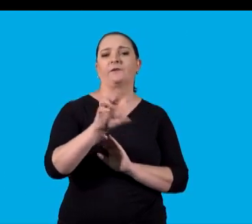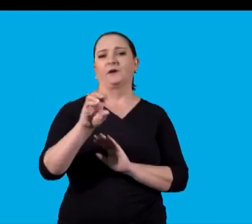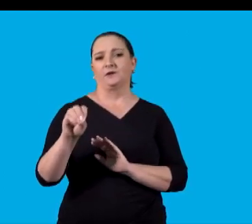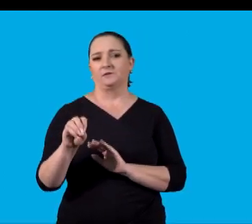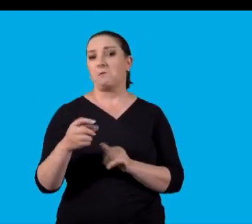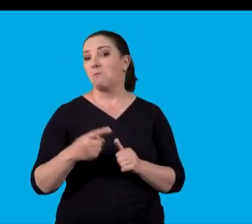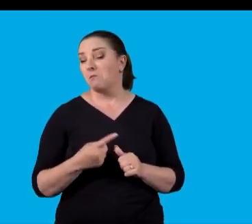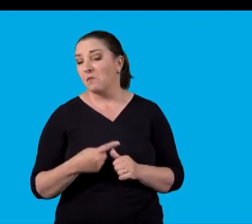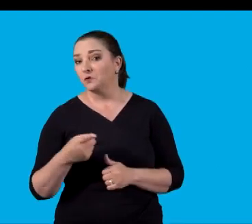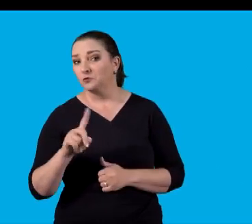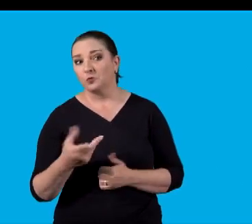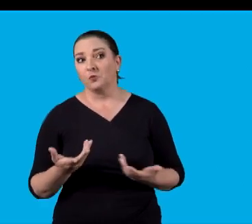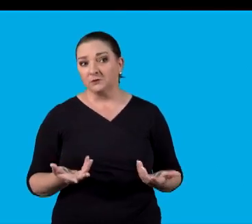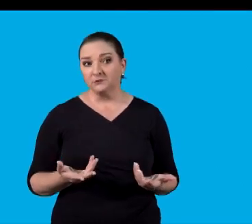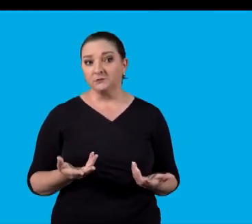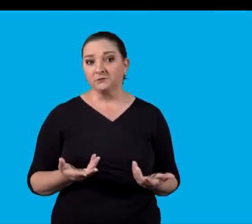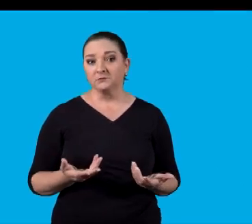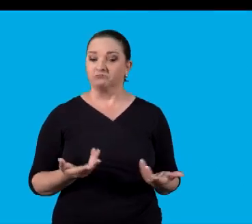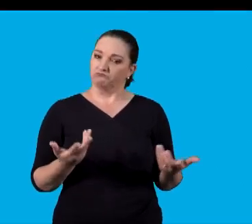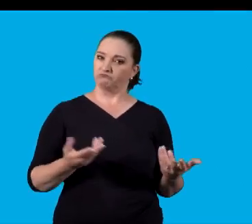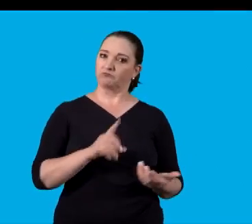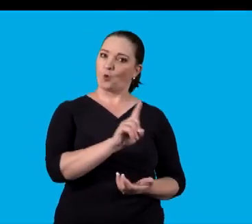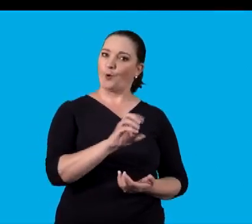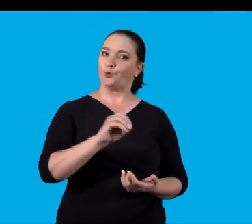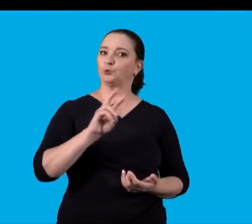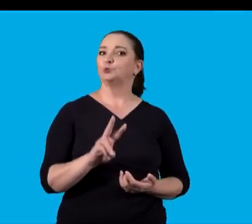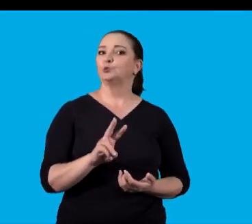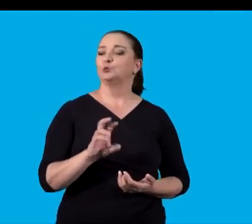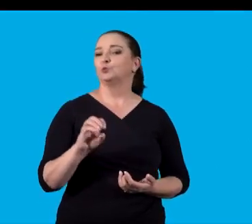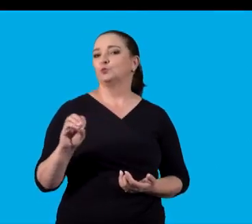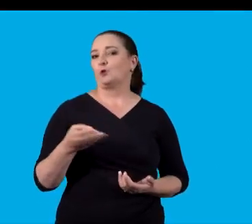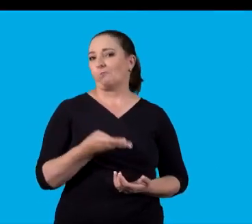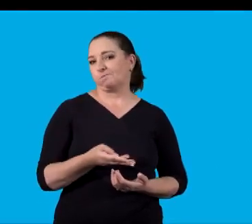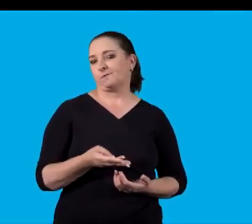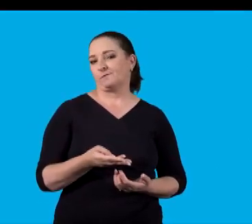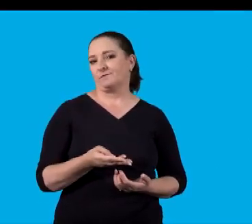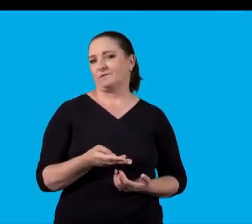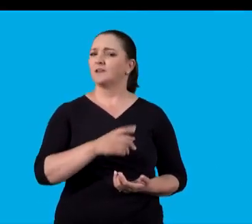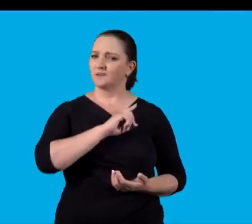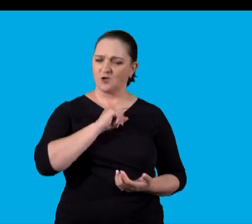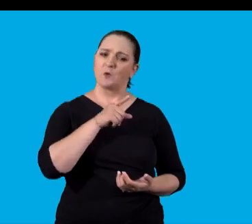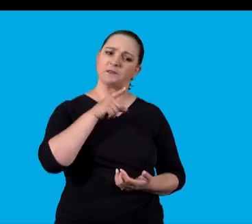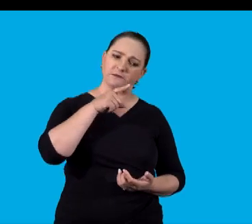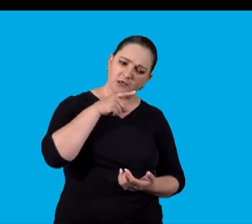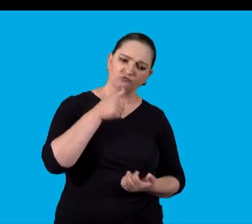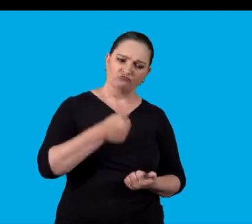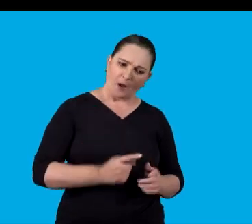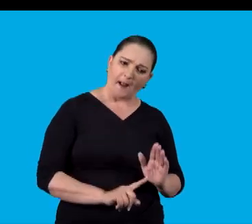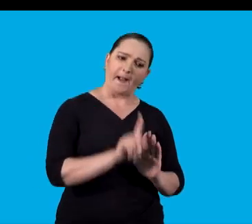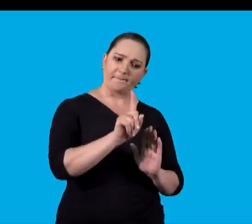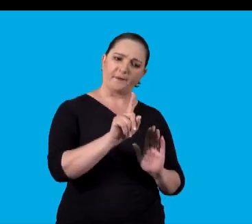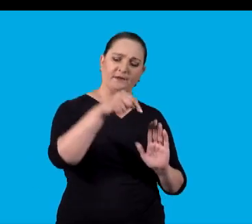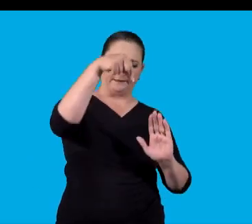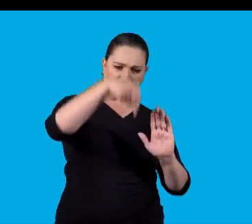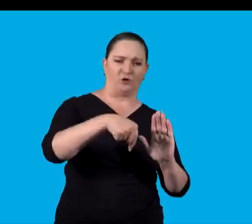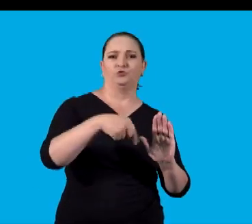75.5. How much do I get? I get 102,000. So I should be able to do it going up,